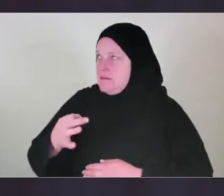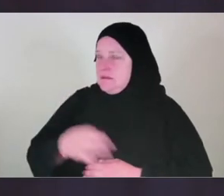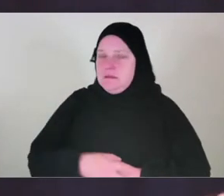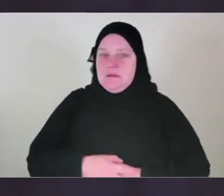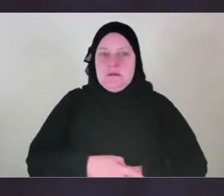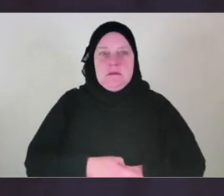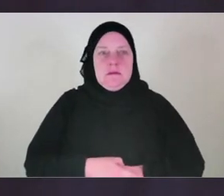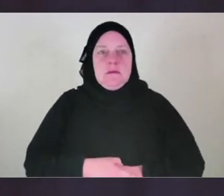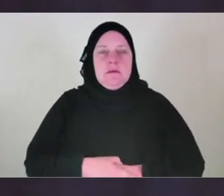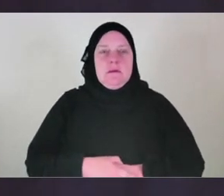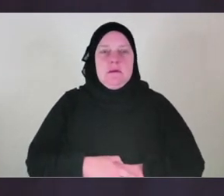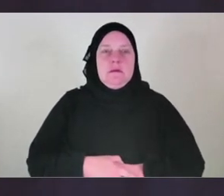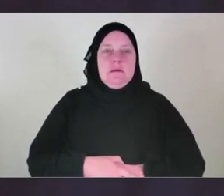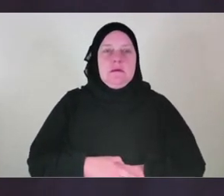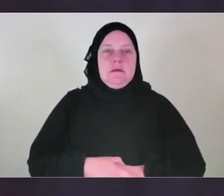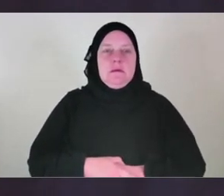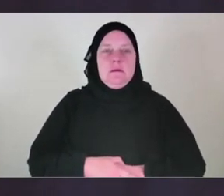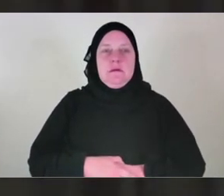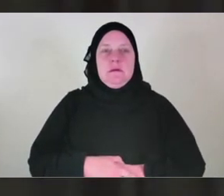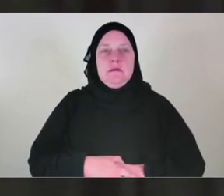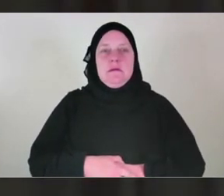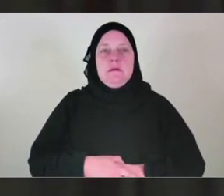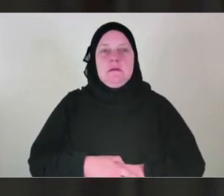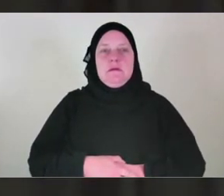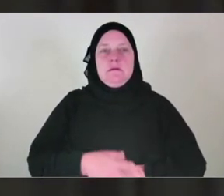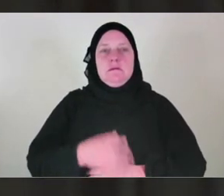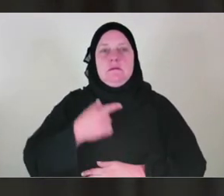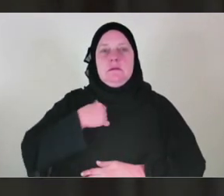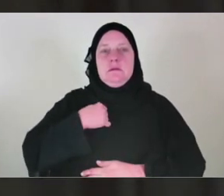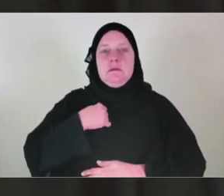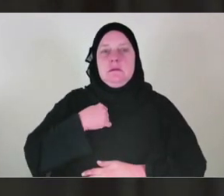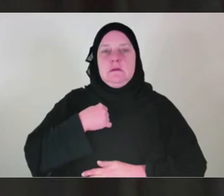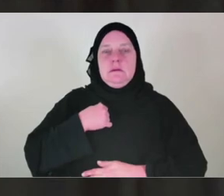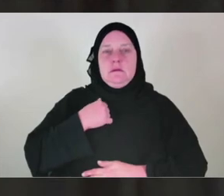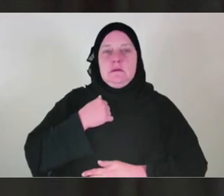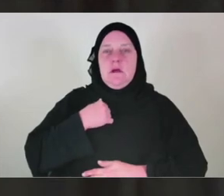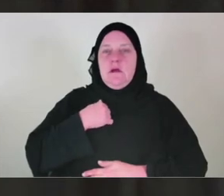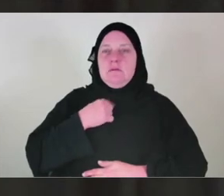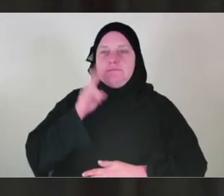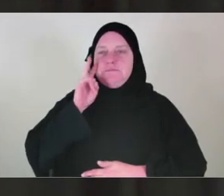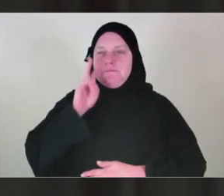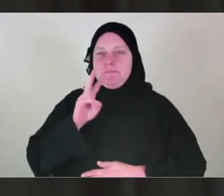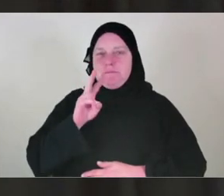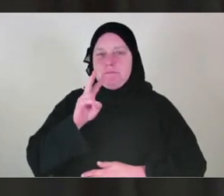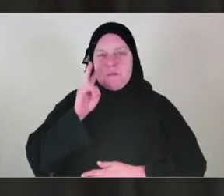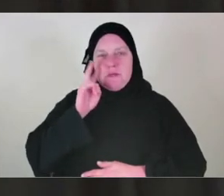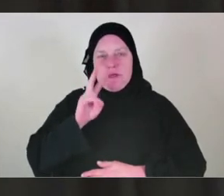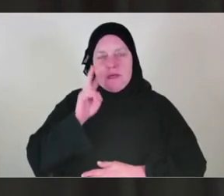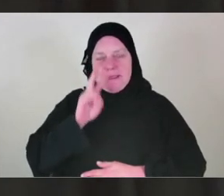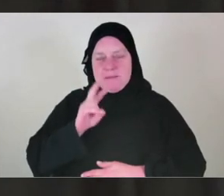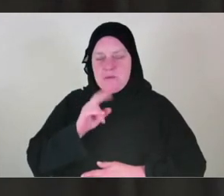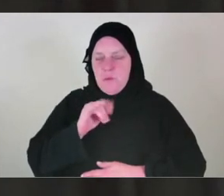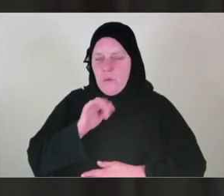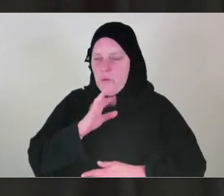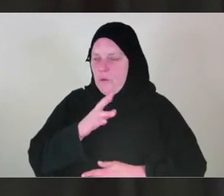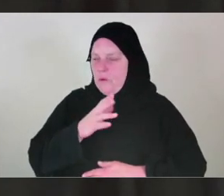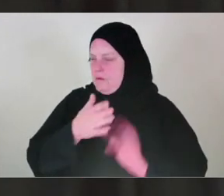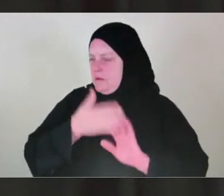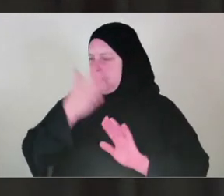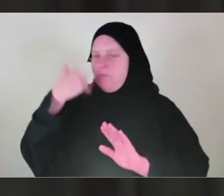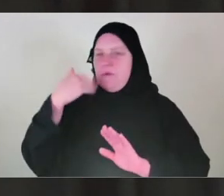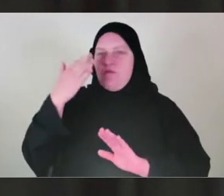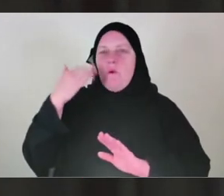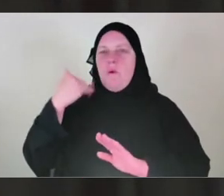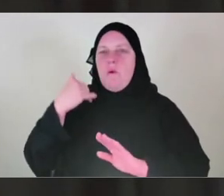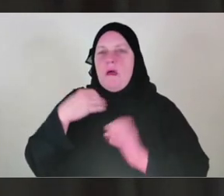so-called sheikhs was showing himself being vaccinated and the woman was touching him with bare skin. And he was just sitting there happy